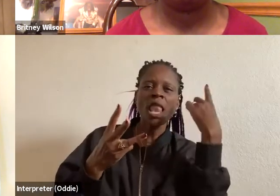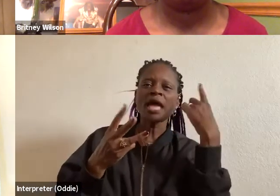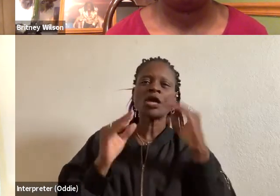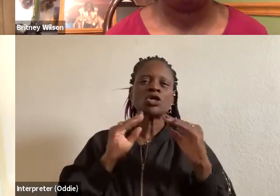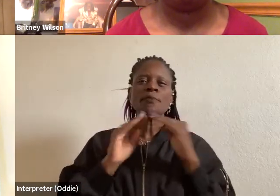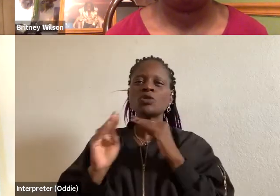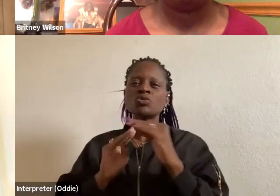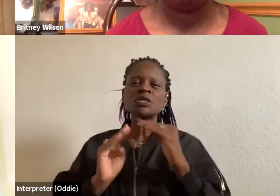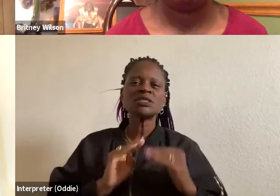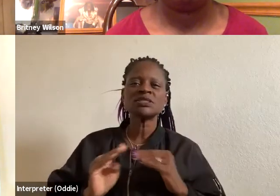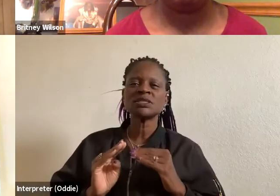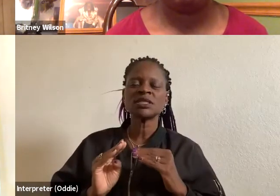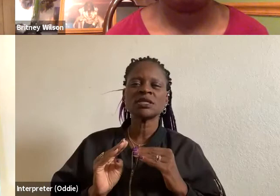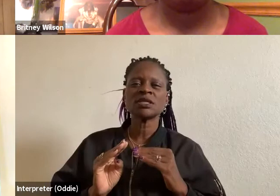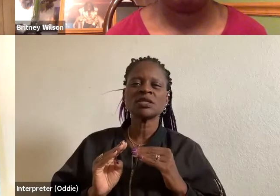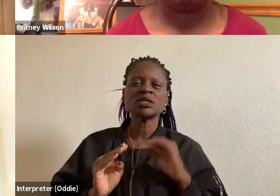joy matters too.